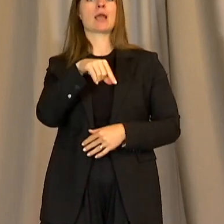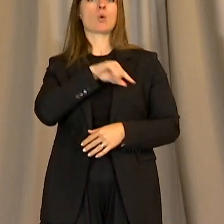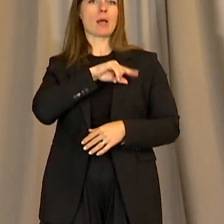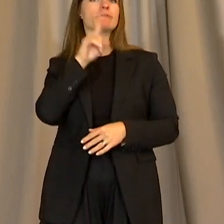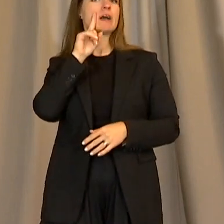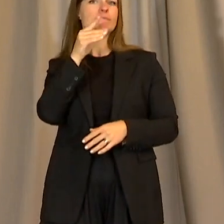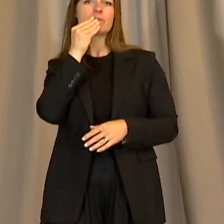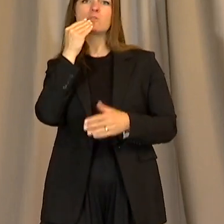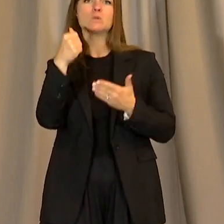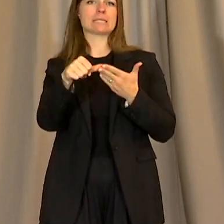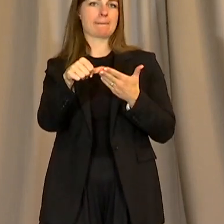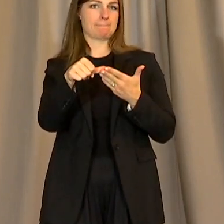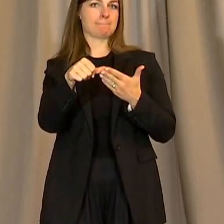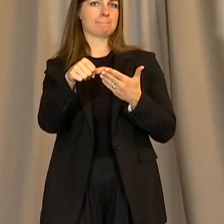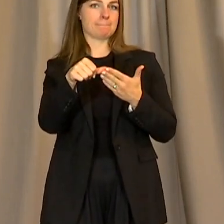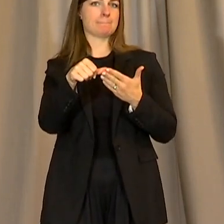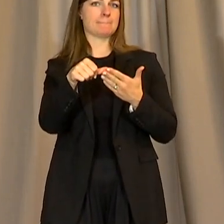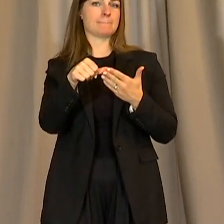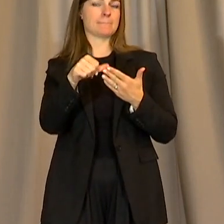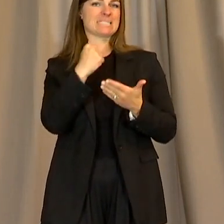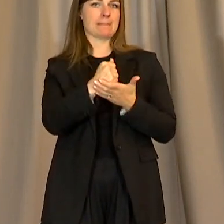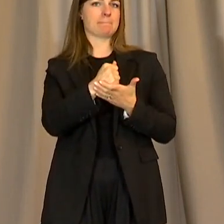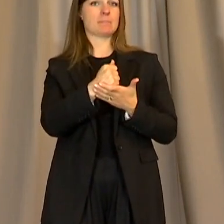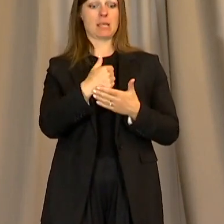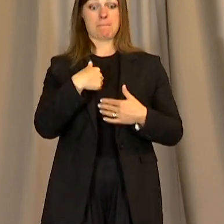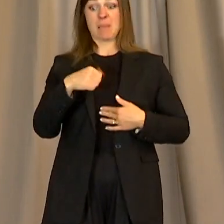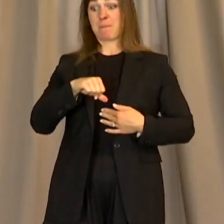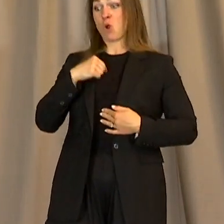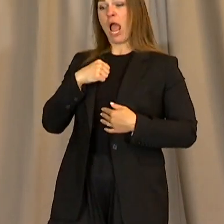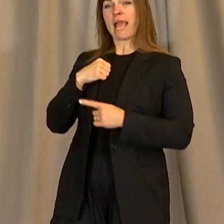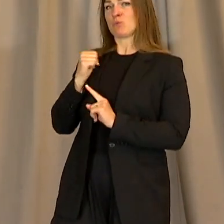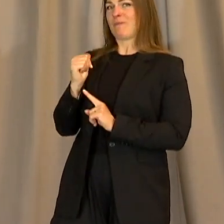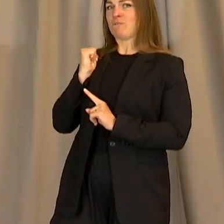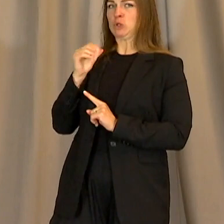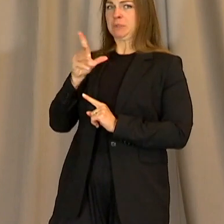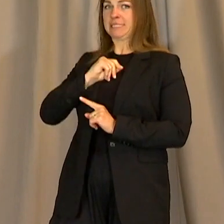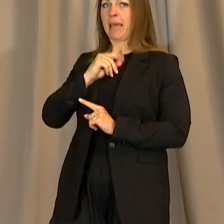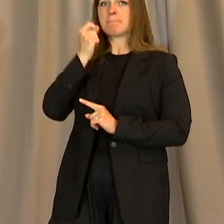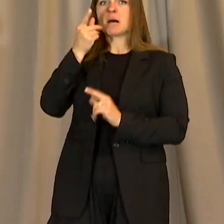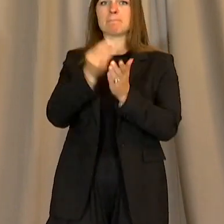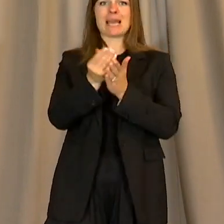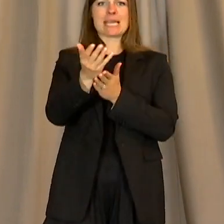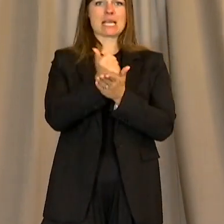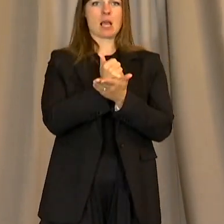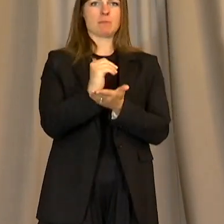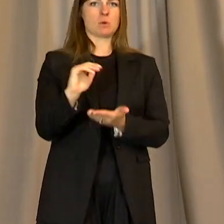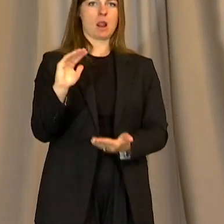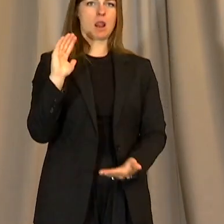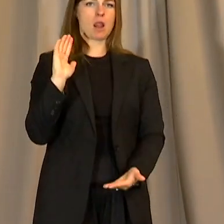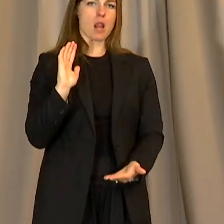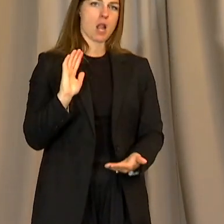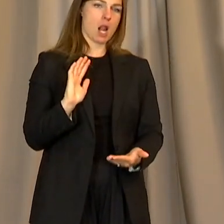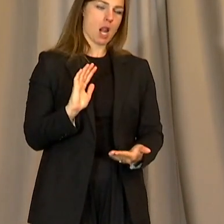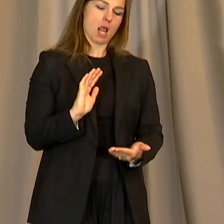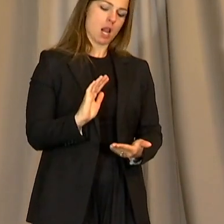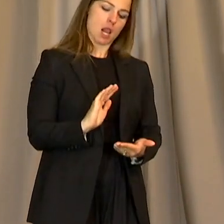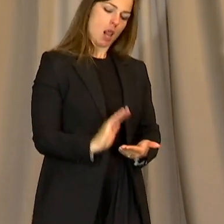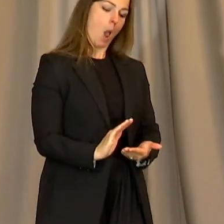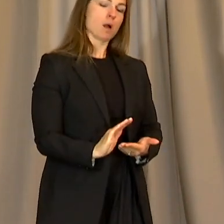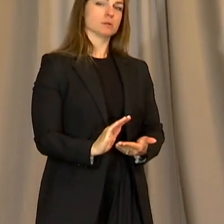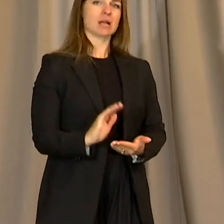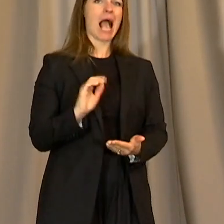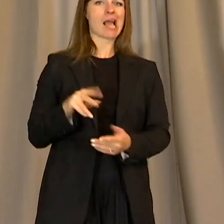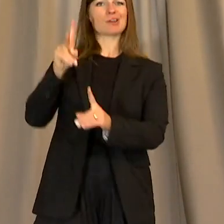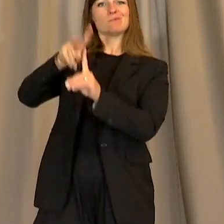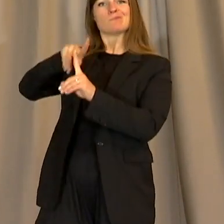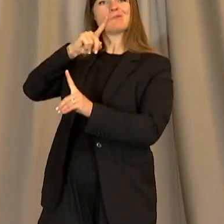food stamps. The pride in me would not let me take them, but my income was so low that I could have gotten food stamps. That